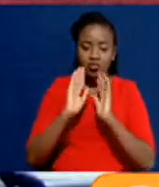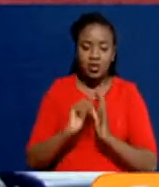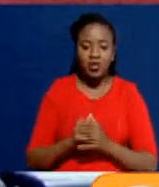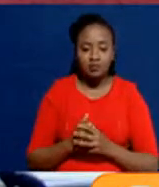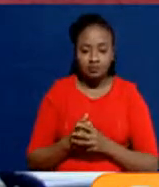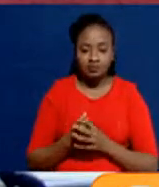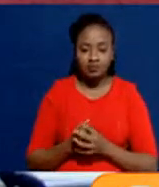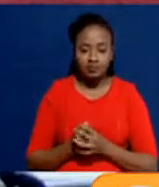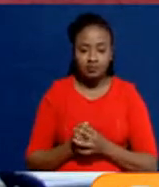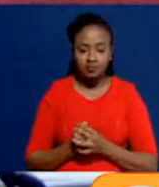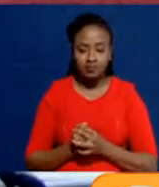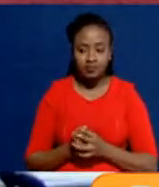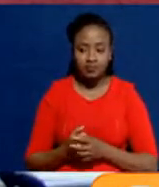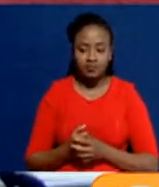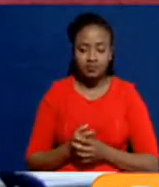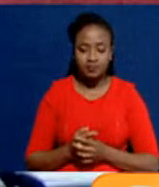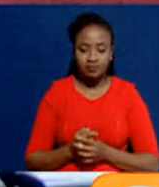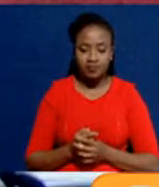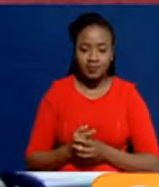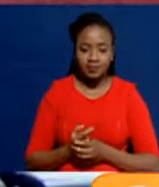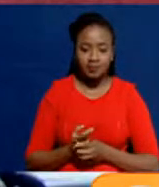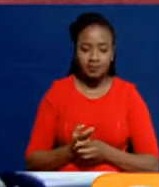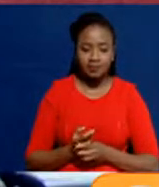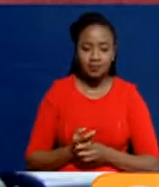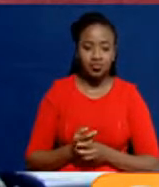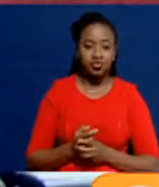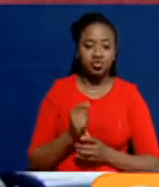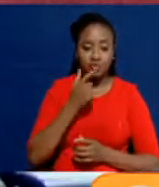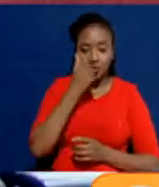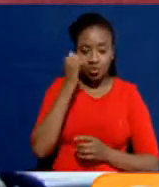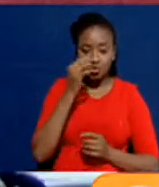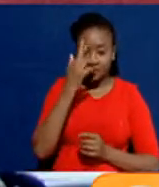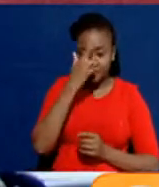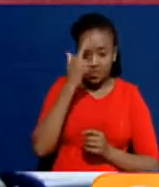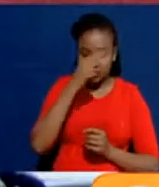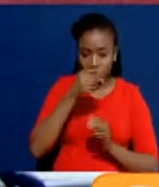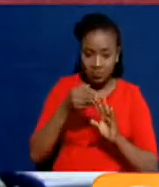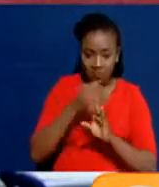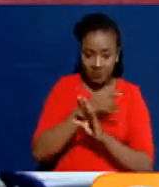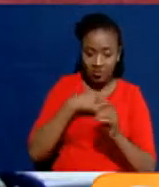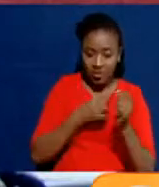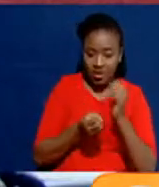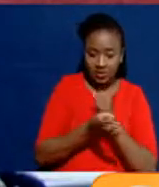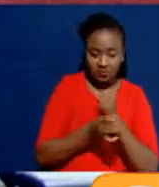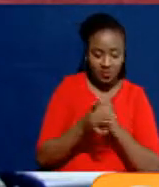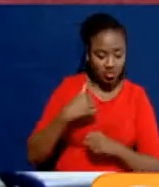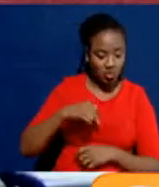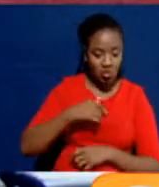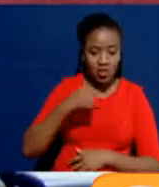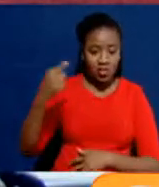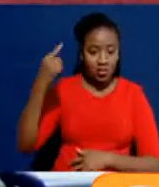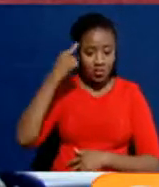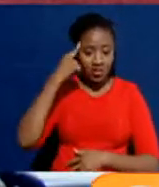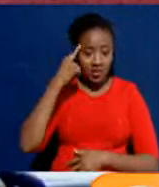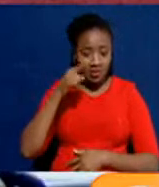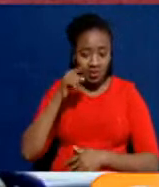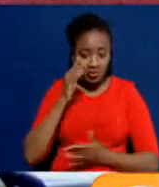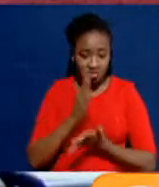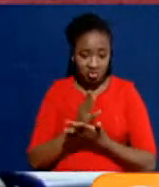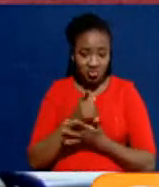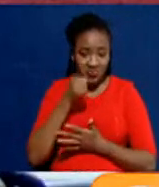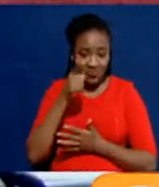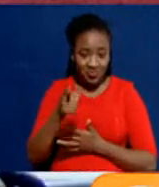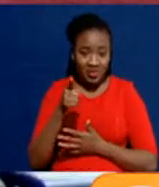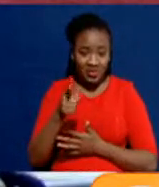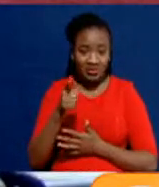the fifth respondent proceeded. Based on the reasoning set out above, we do not think that it was the intention of